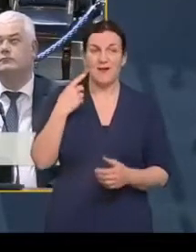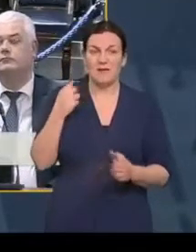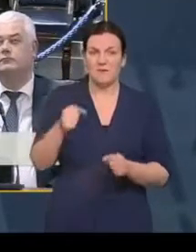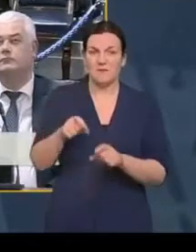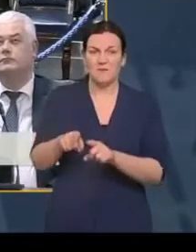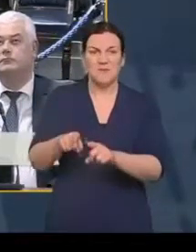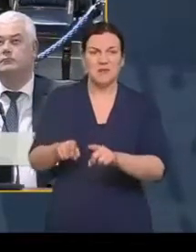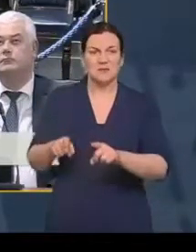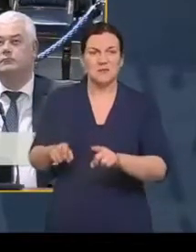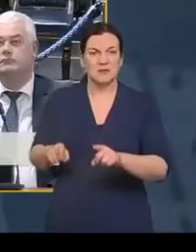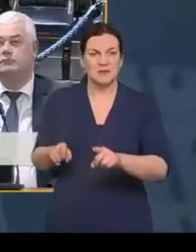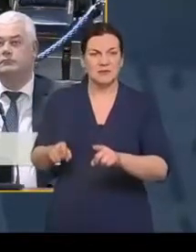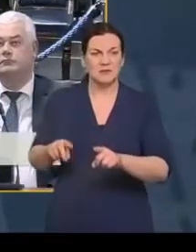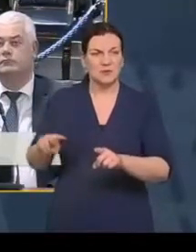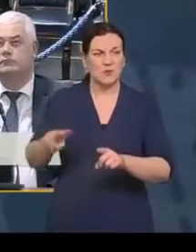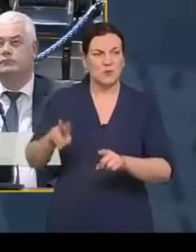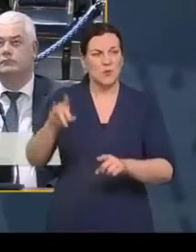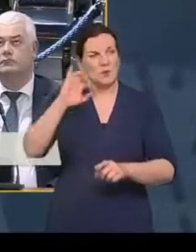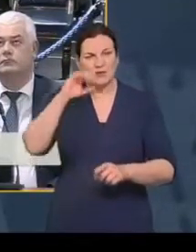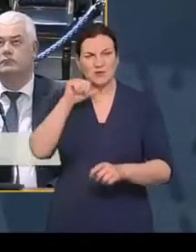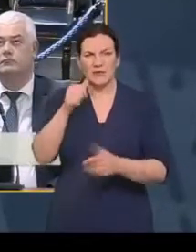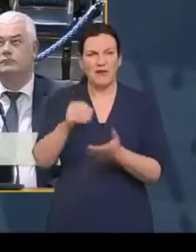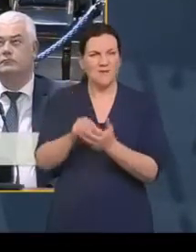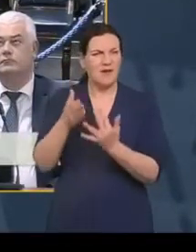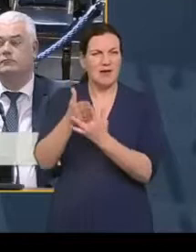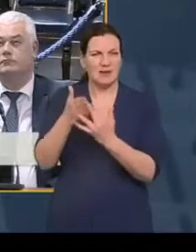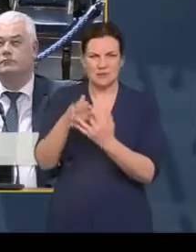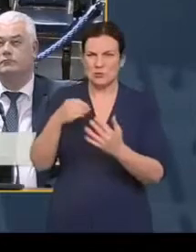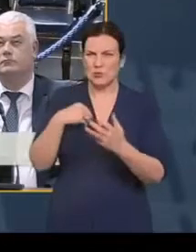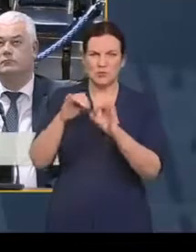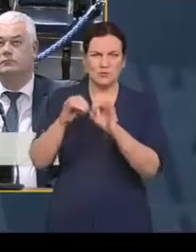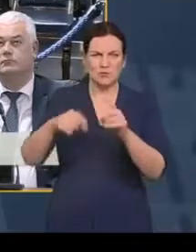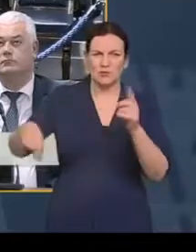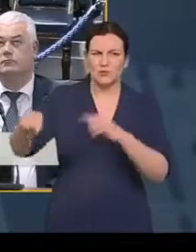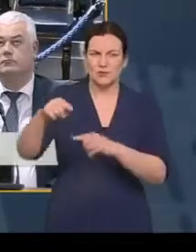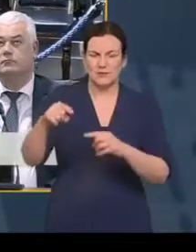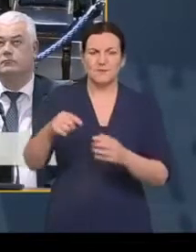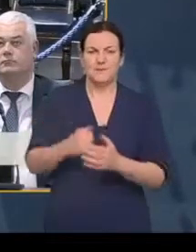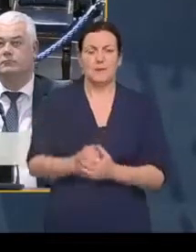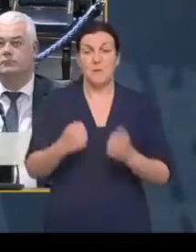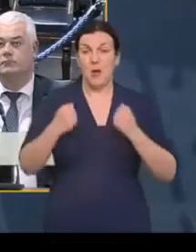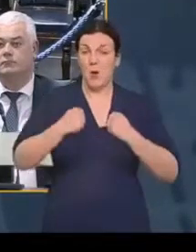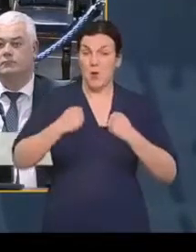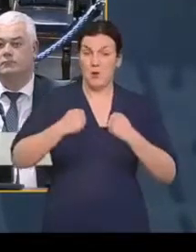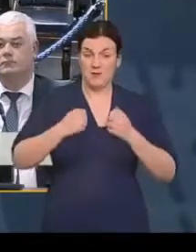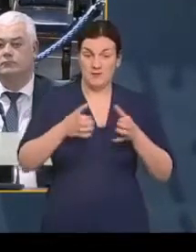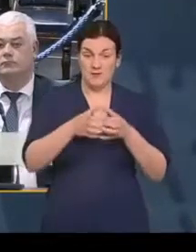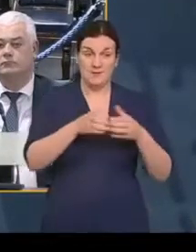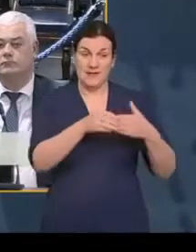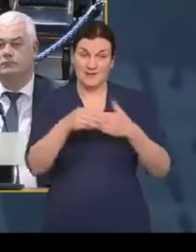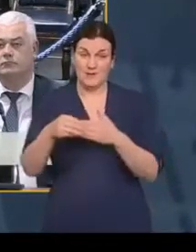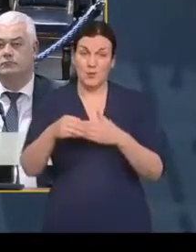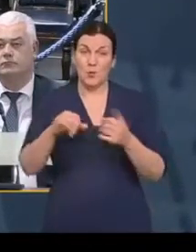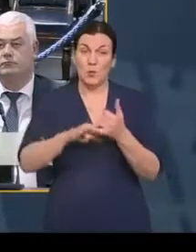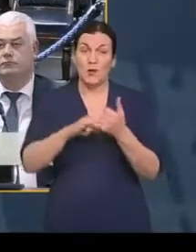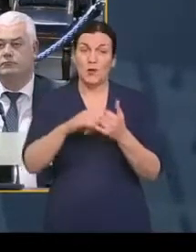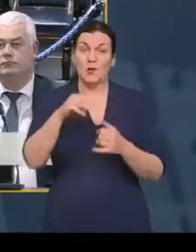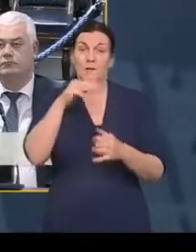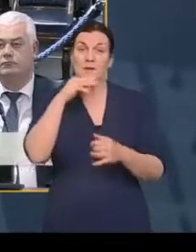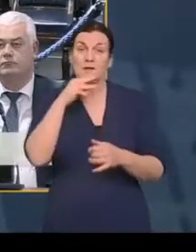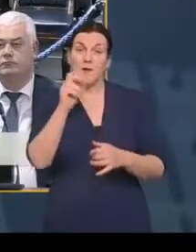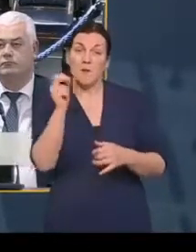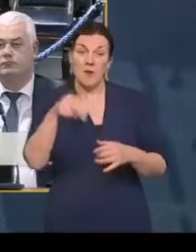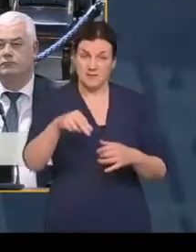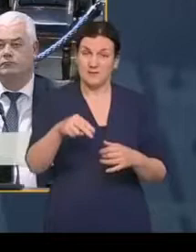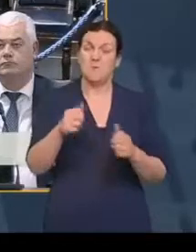deaf, was falling further and further behind because he simply didn't have access to an interpreter. To my own party leader, Micheál Martin, who met